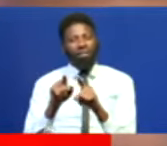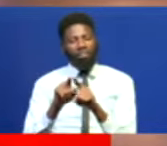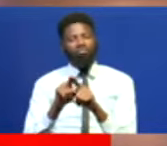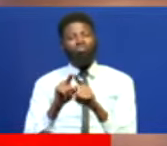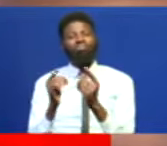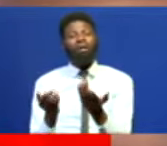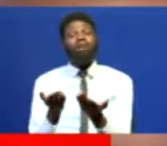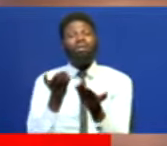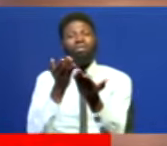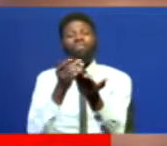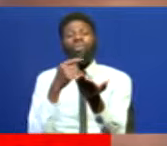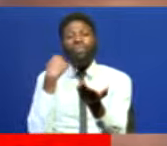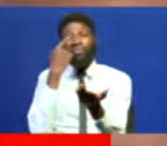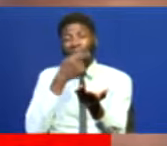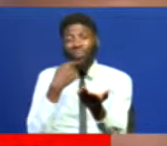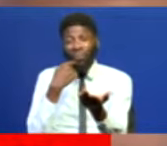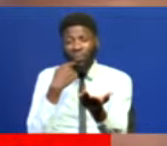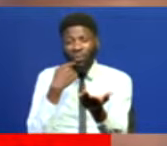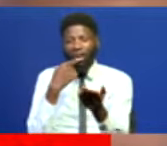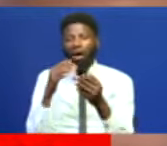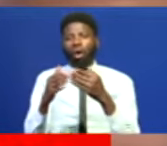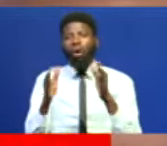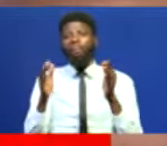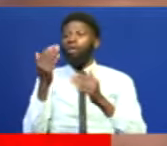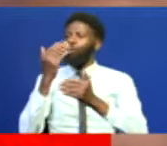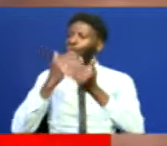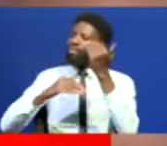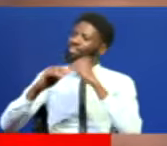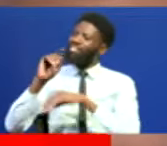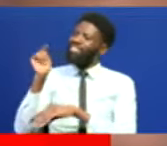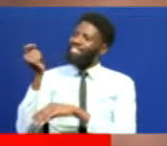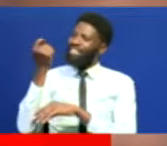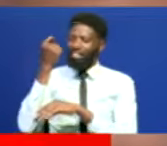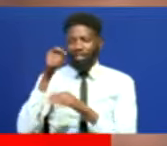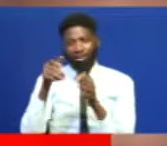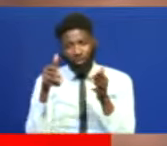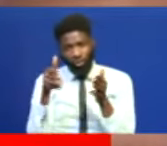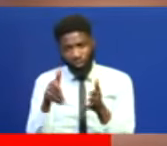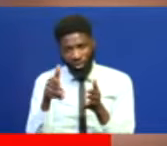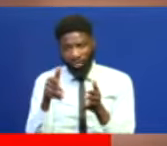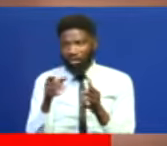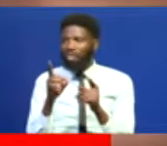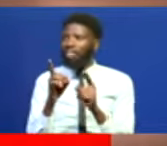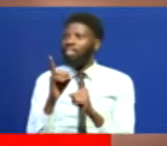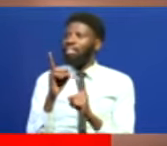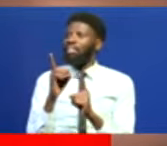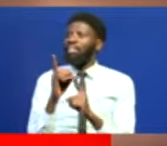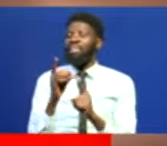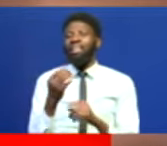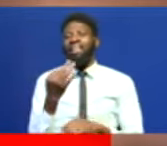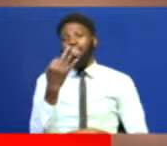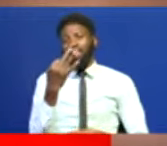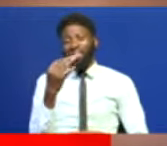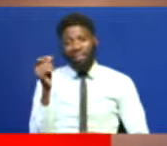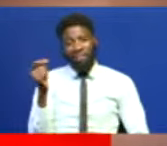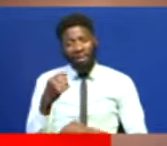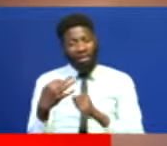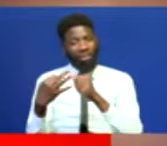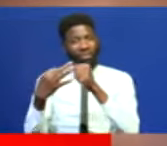Open University of Kenya on this third day of August